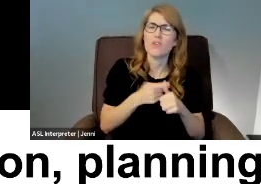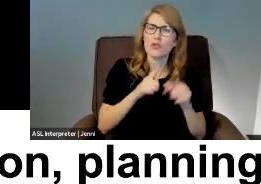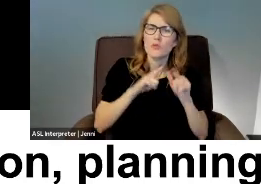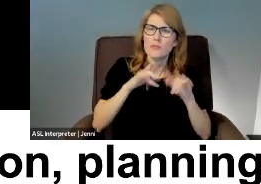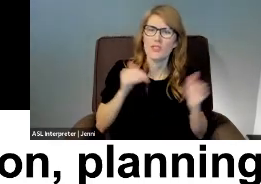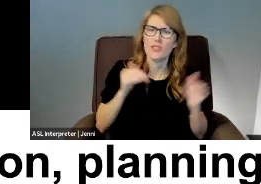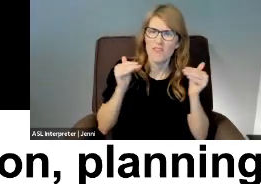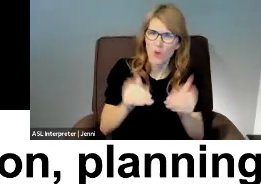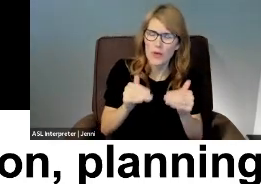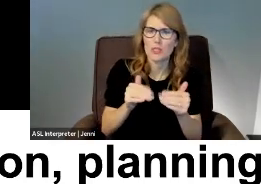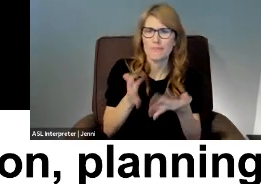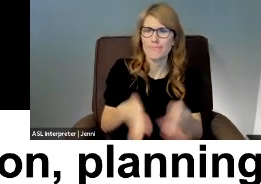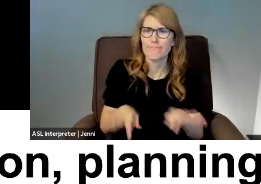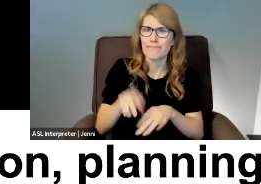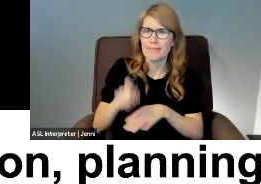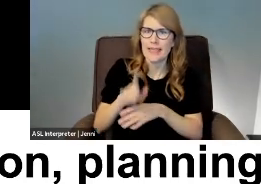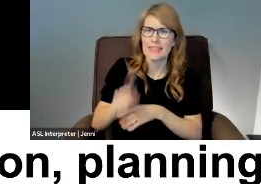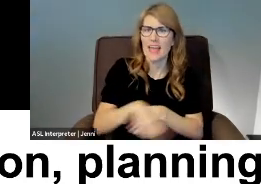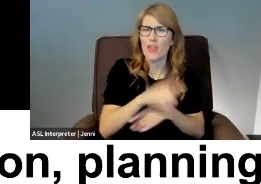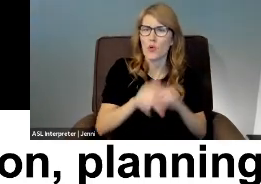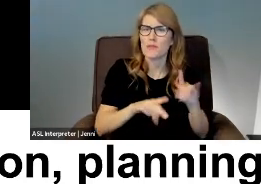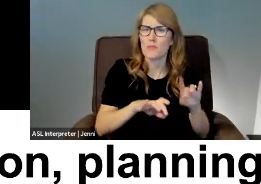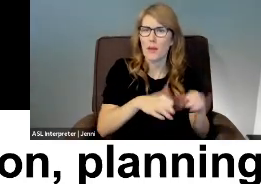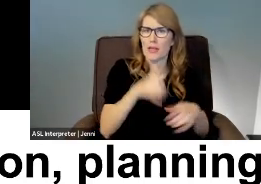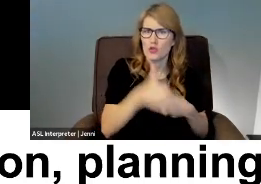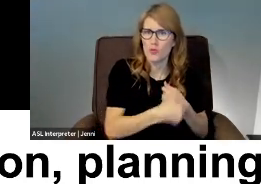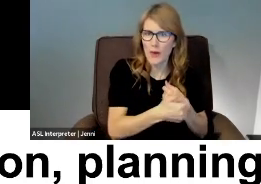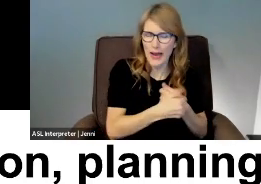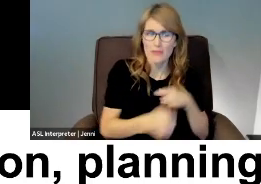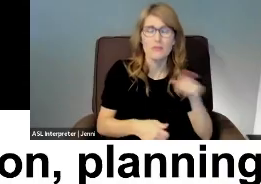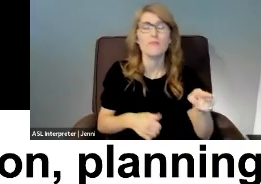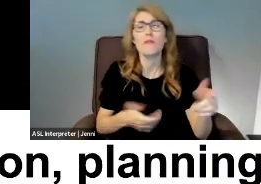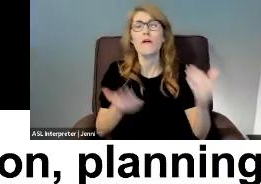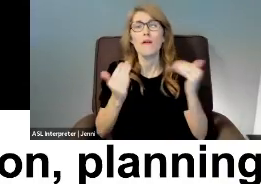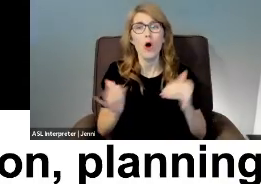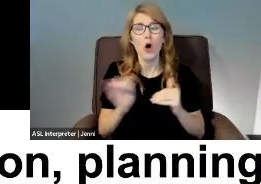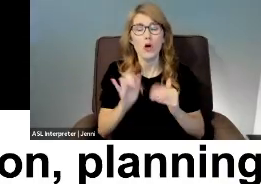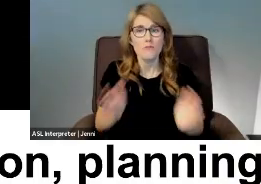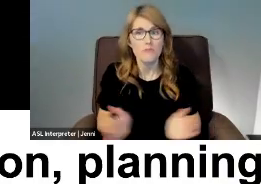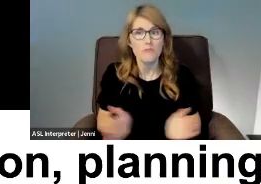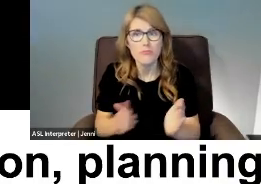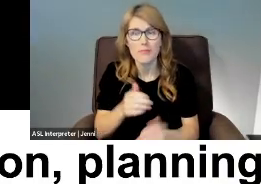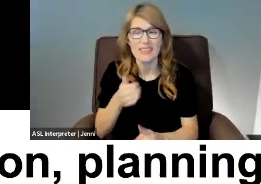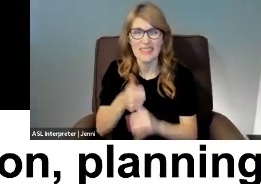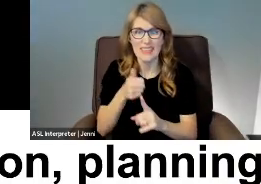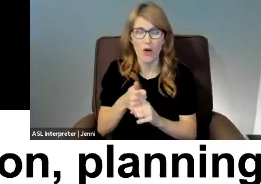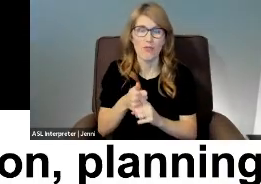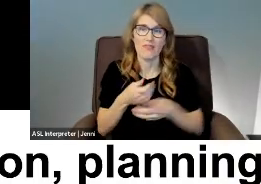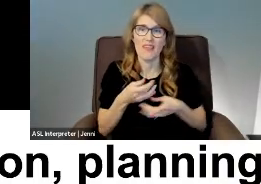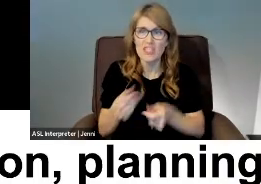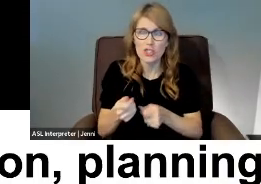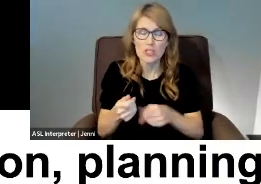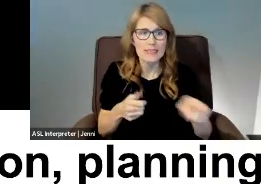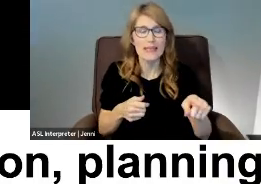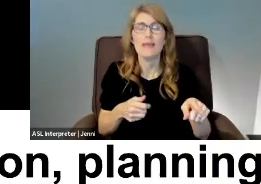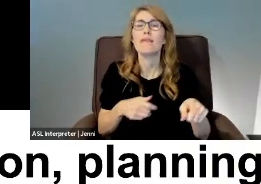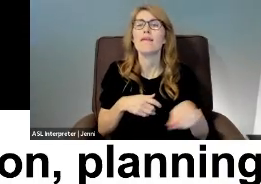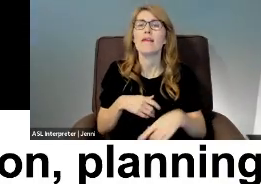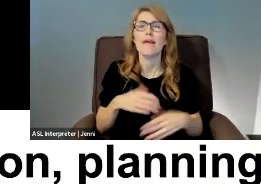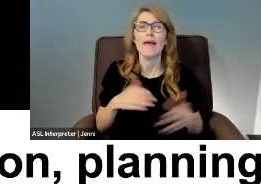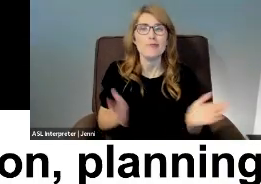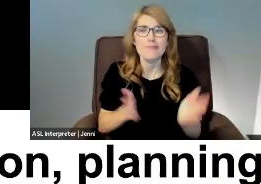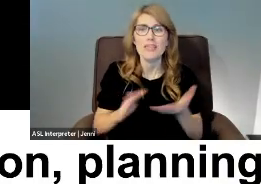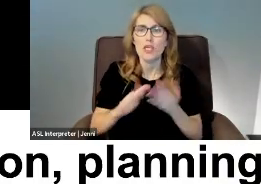at-risk populations. It fosters self-sufficiency. It empowers community action. It enhances